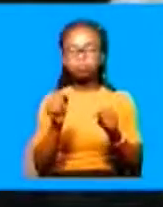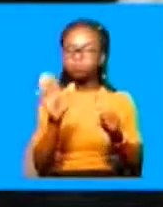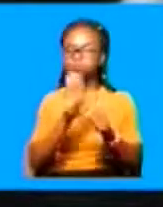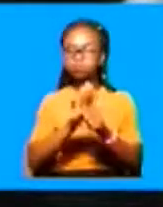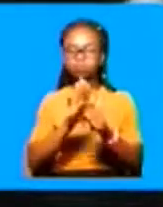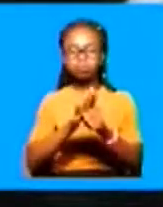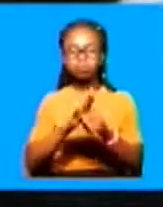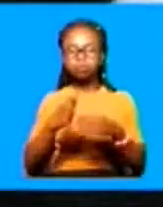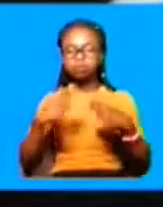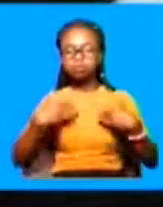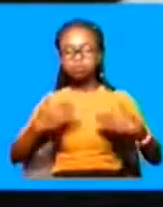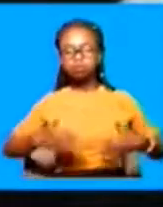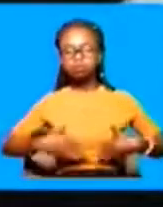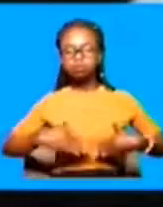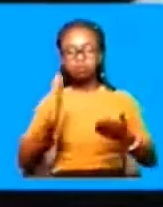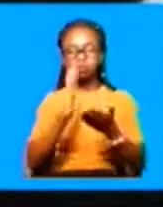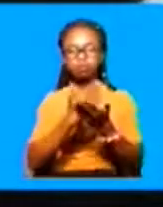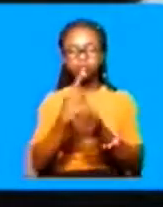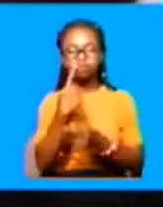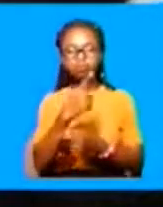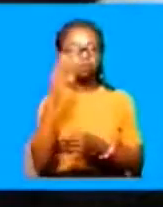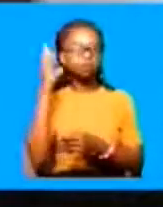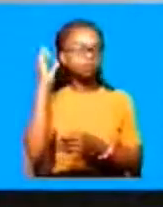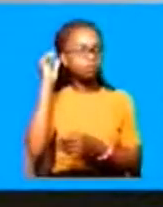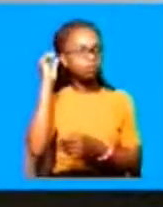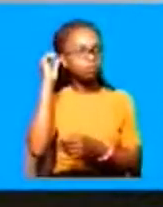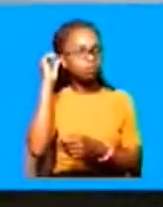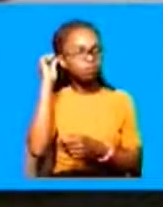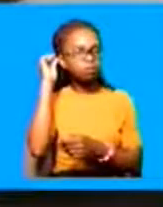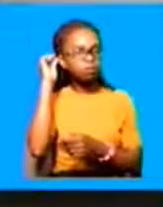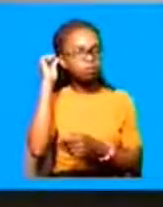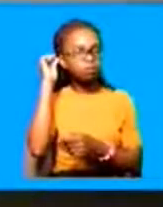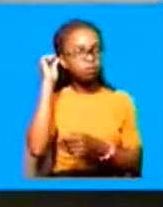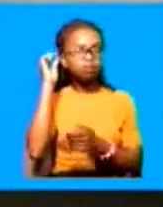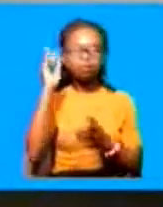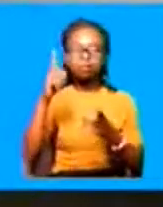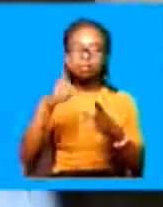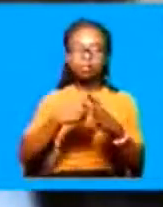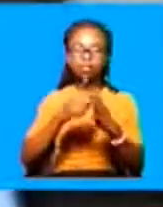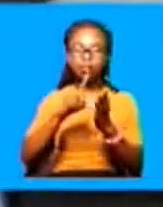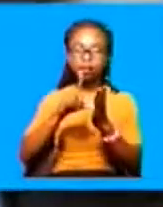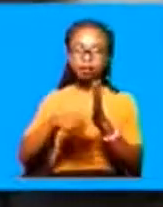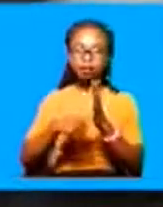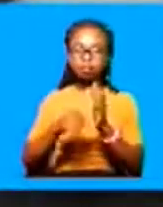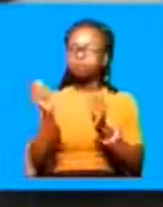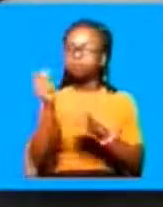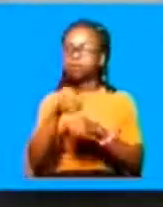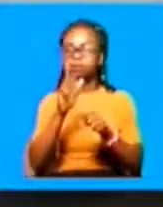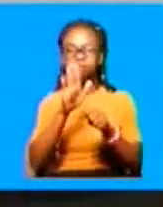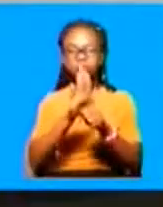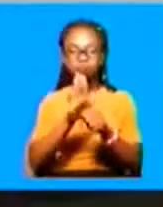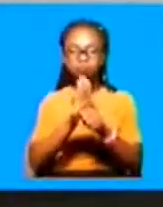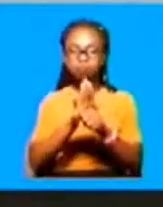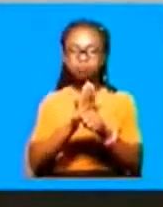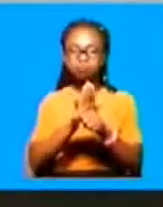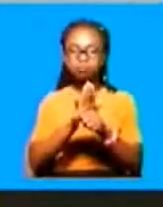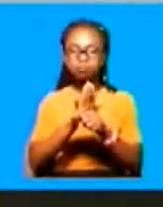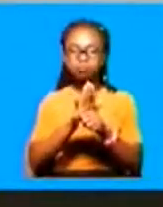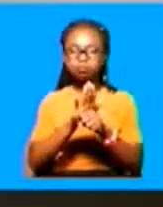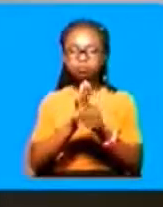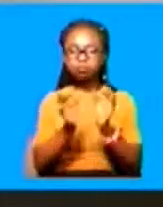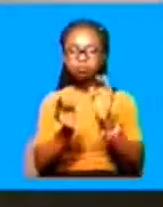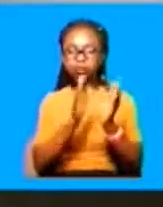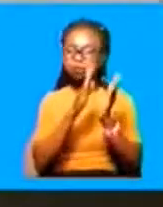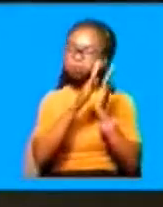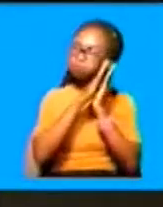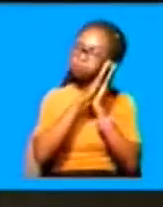mang'eny, achiel kuom mar it. Koro nyathi bang' achien kosebedo dweche mang'eny, tiyudo ka konindo